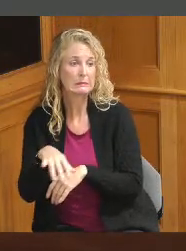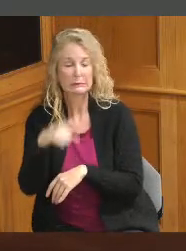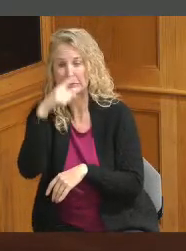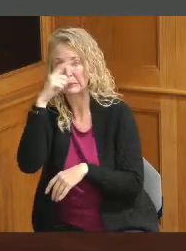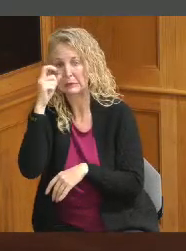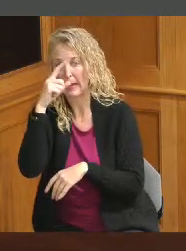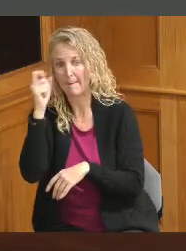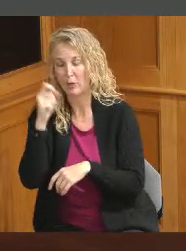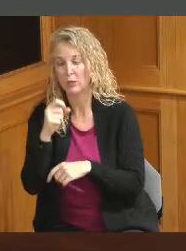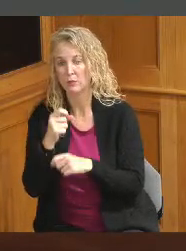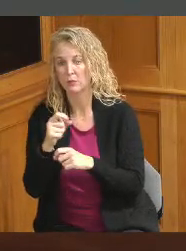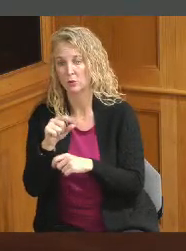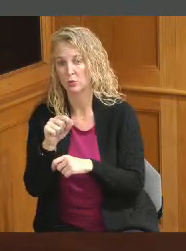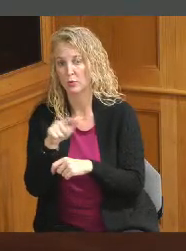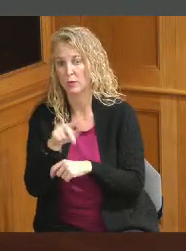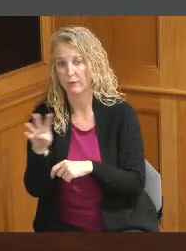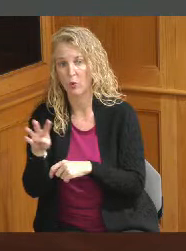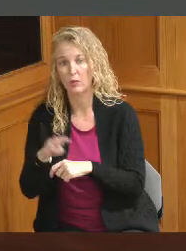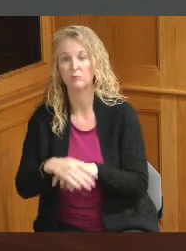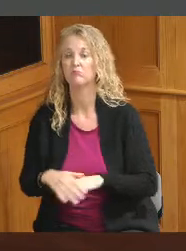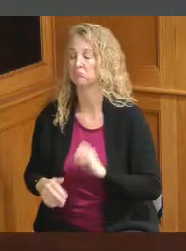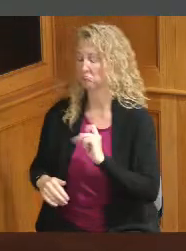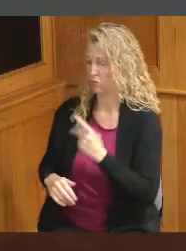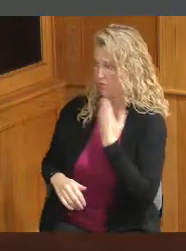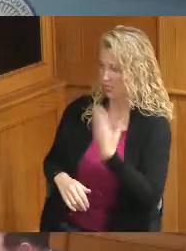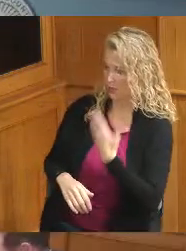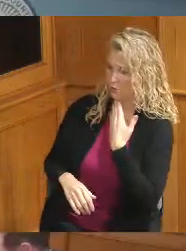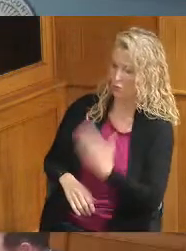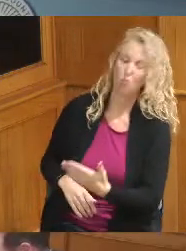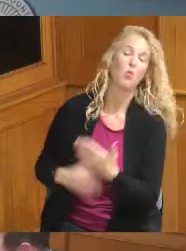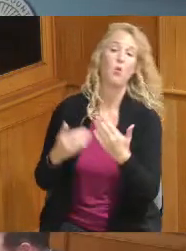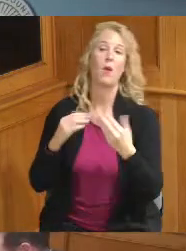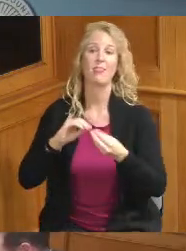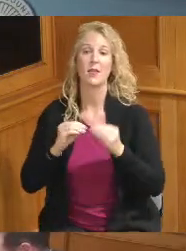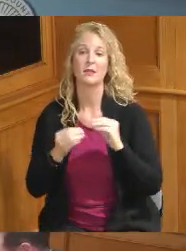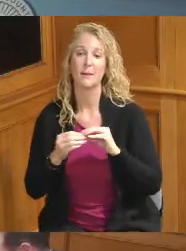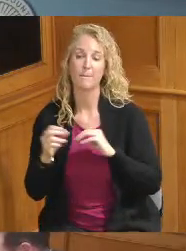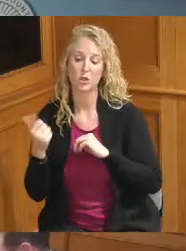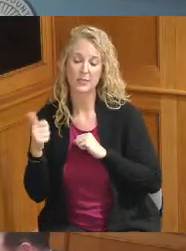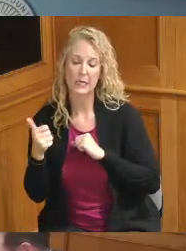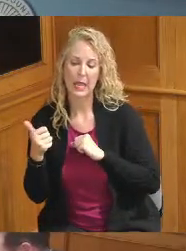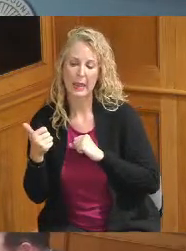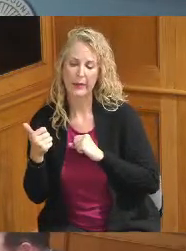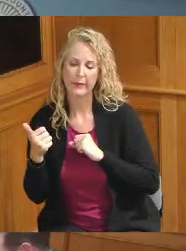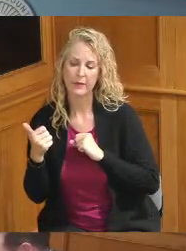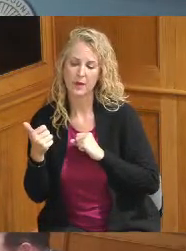of 2024. Mm-hmm. Okay, thank you. And then item number 10,